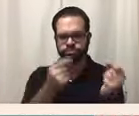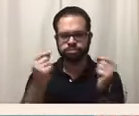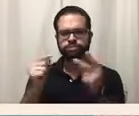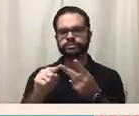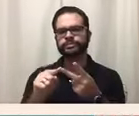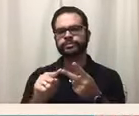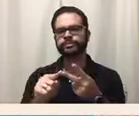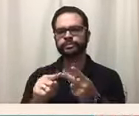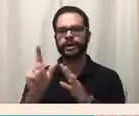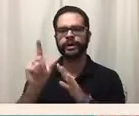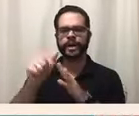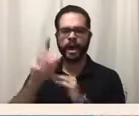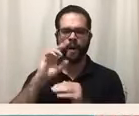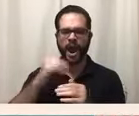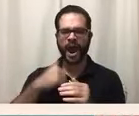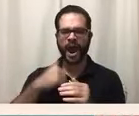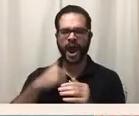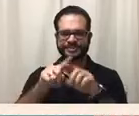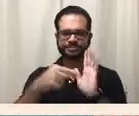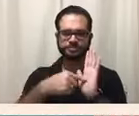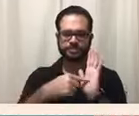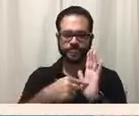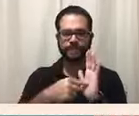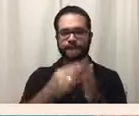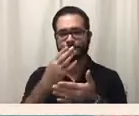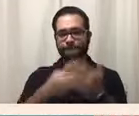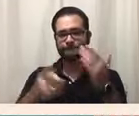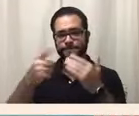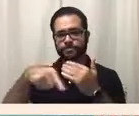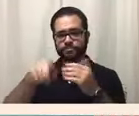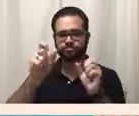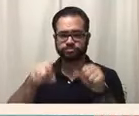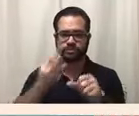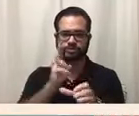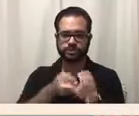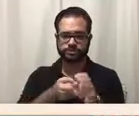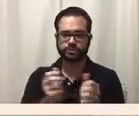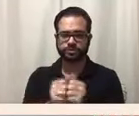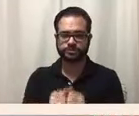we'll have some examples and some of them you'll be able to participate in.